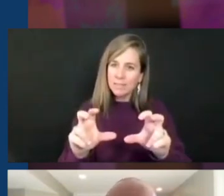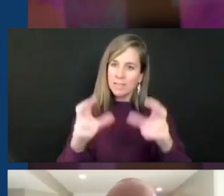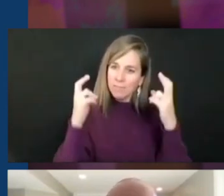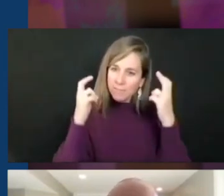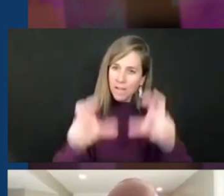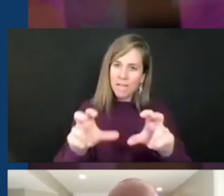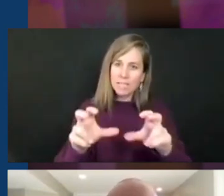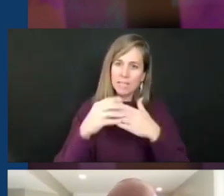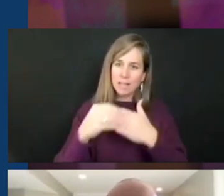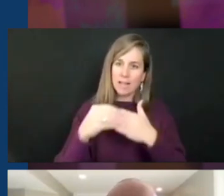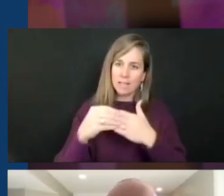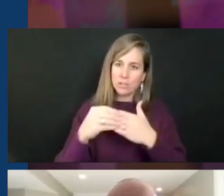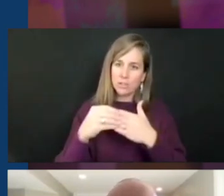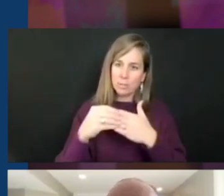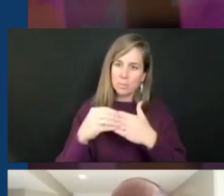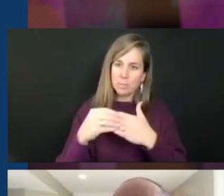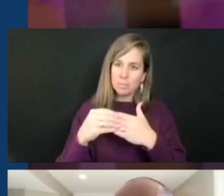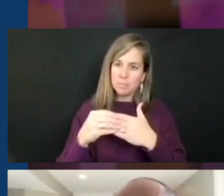leadership.